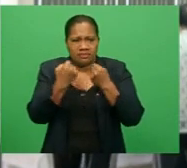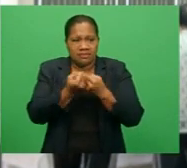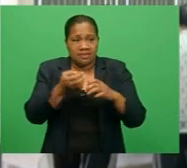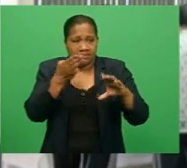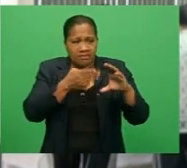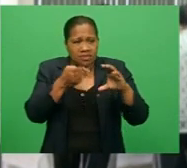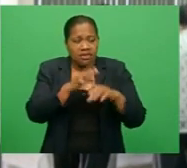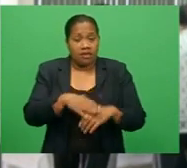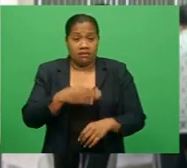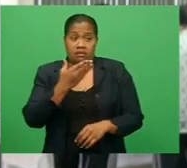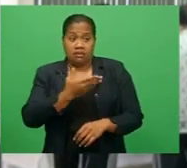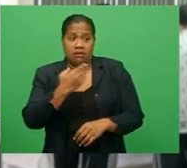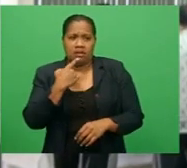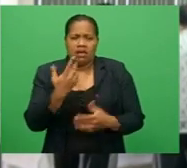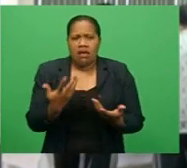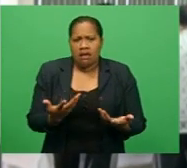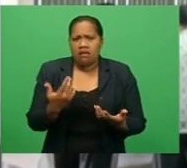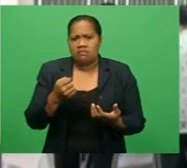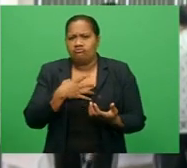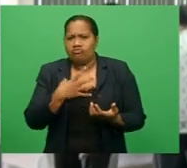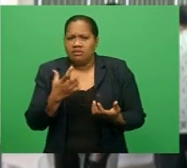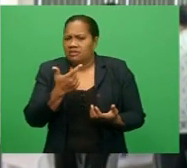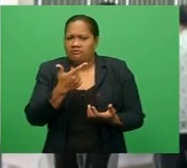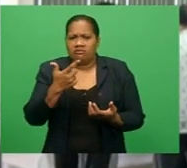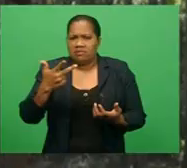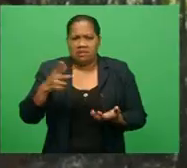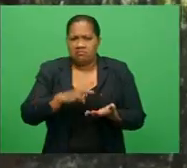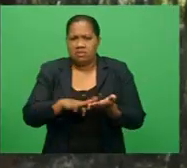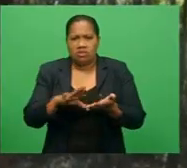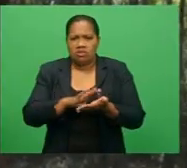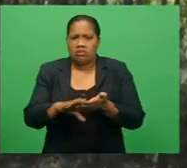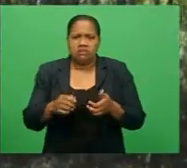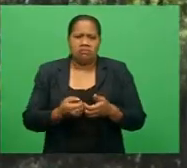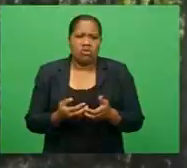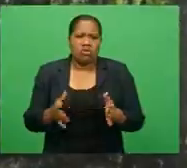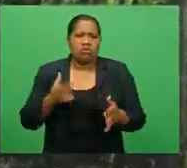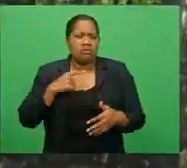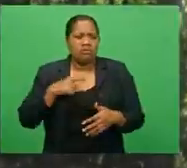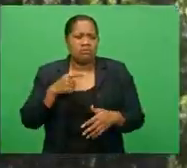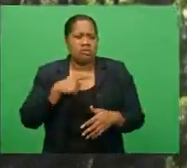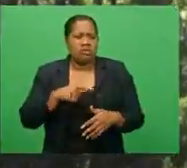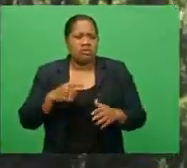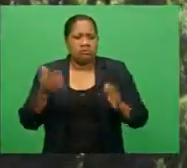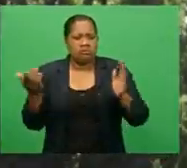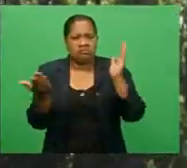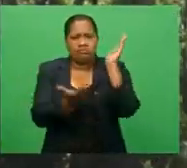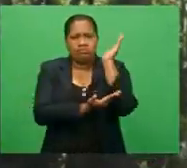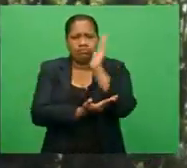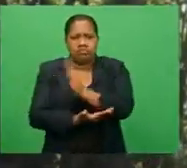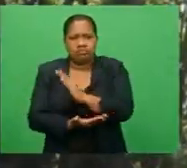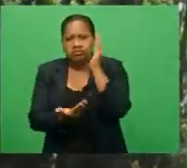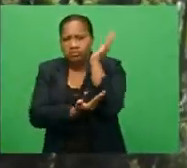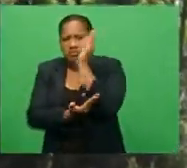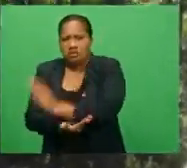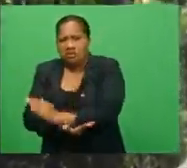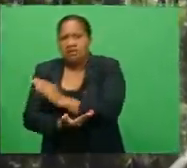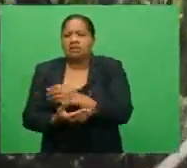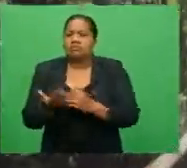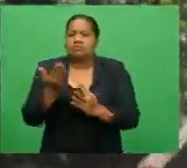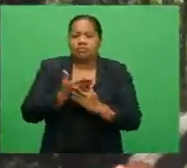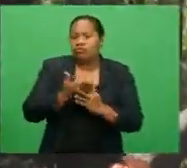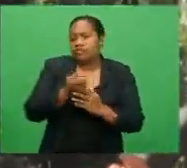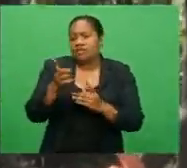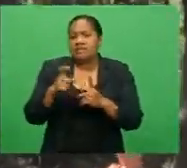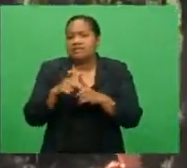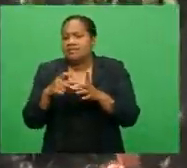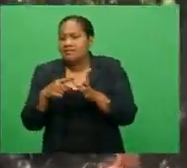alleges that he suffered more than $7 to $8 million in losses due to a corrupt mahogany deal between Dial and the government, and that